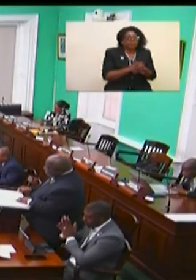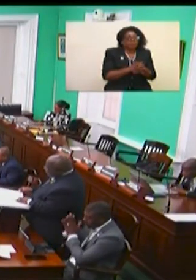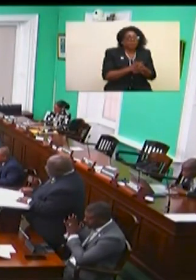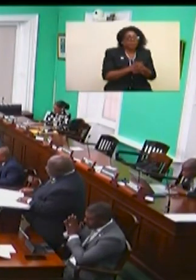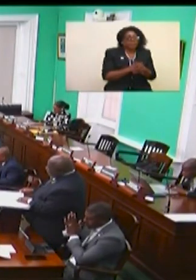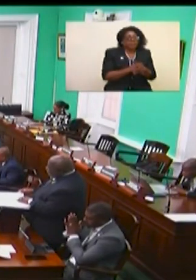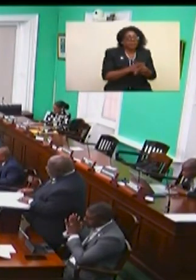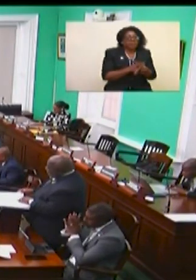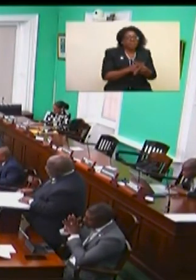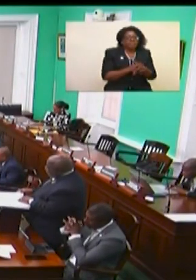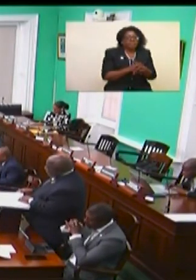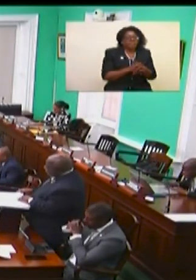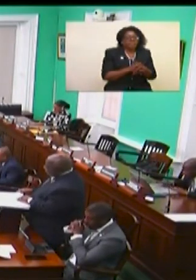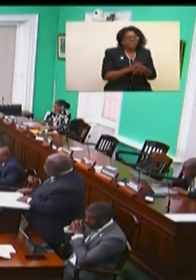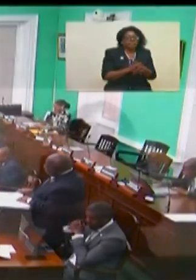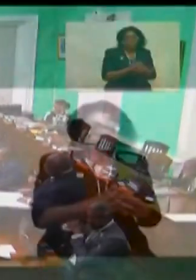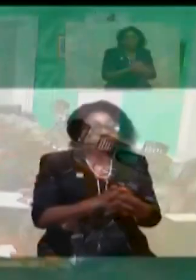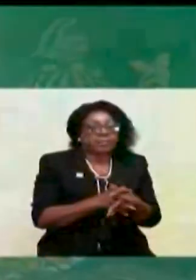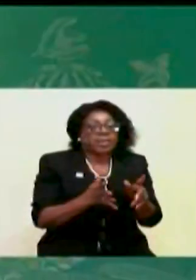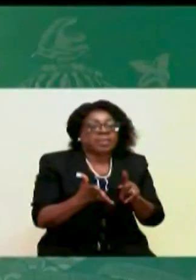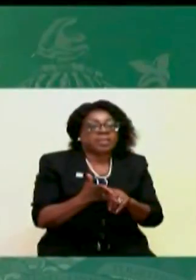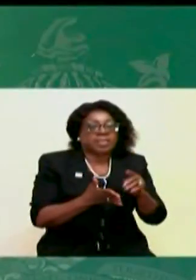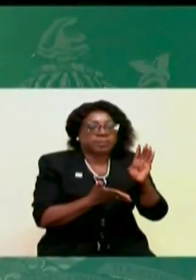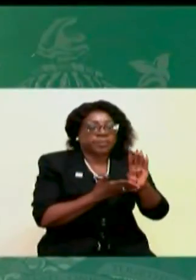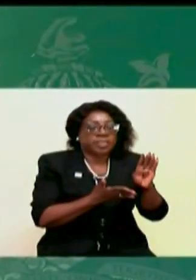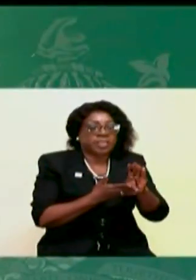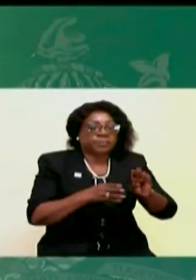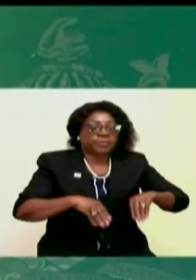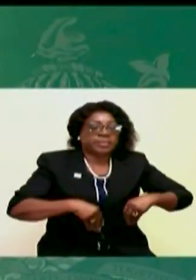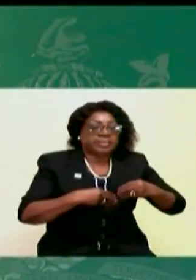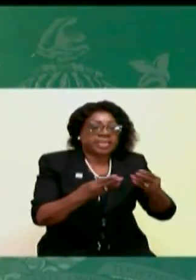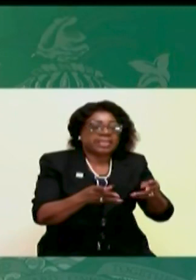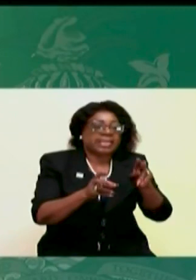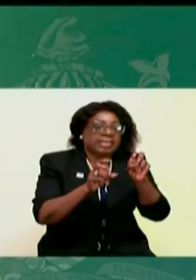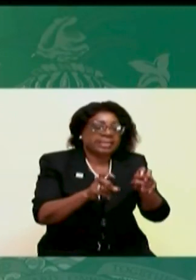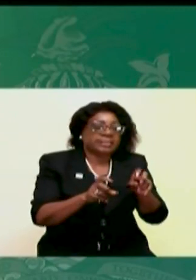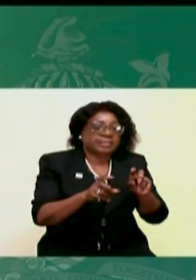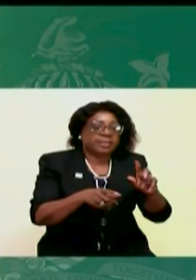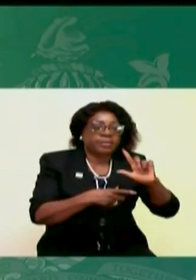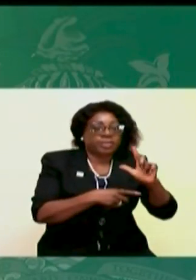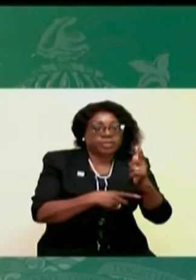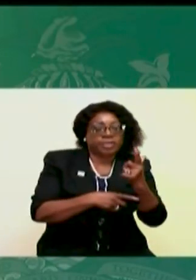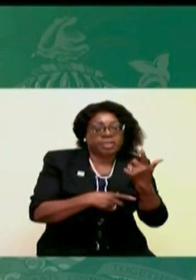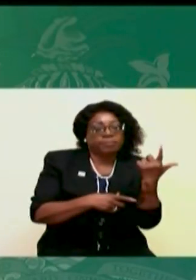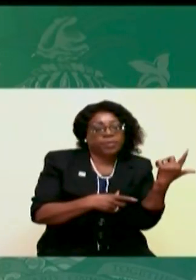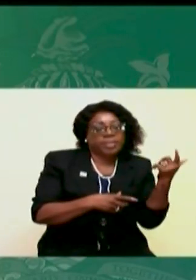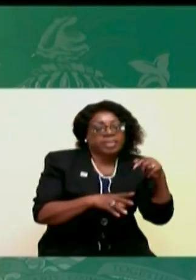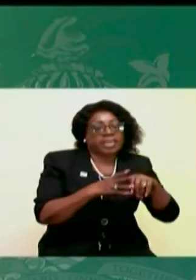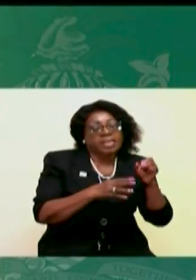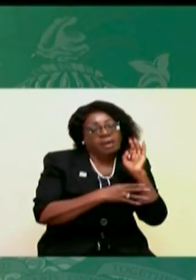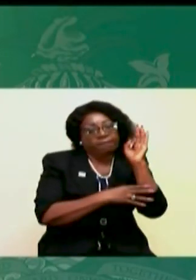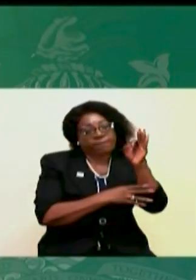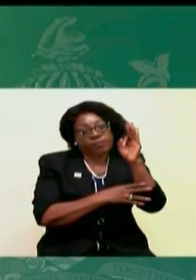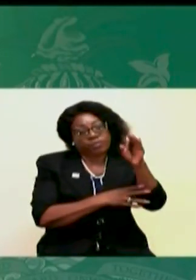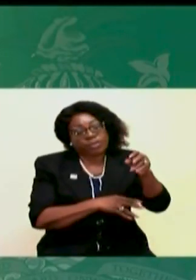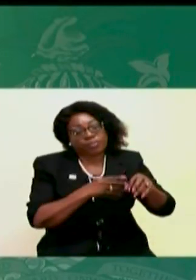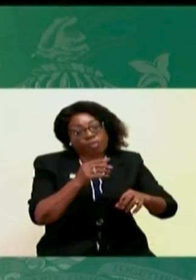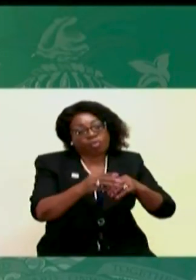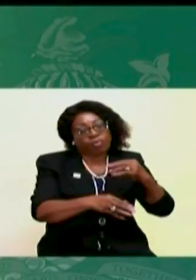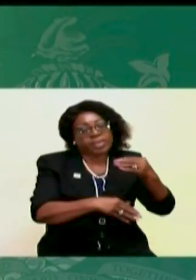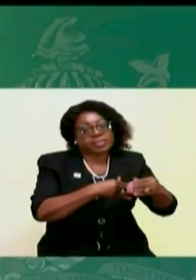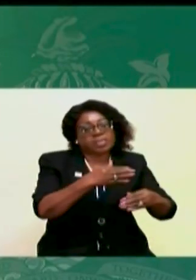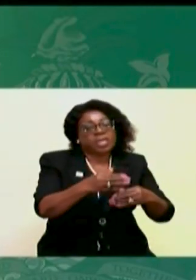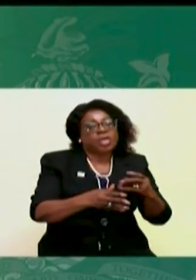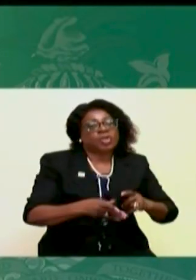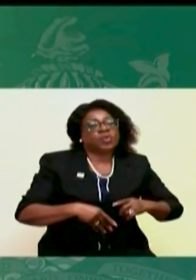Yeah. Madam Speaker, this budget presents a necessary turning point in our future progress. To advance